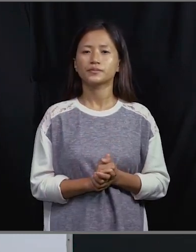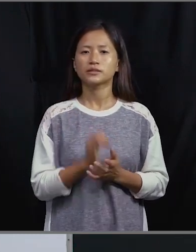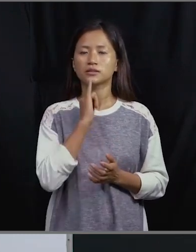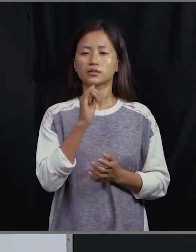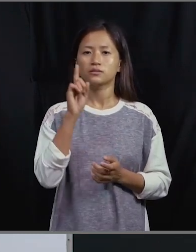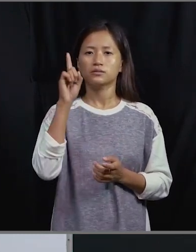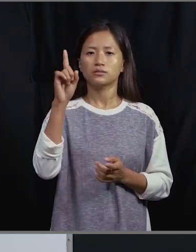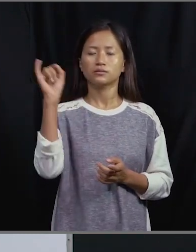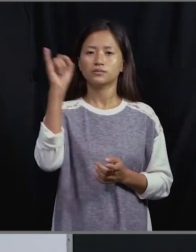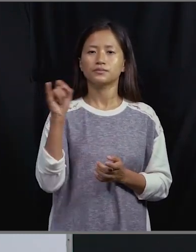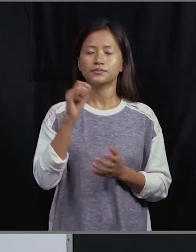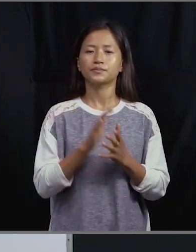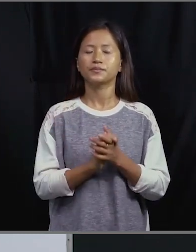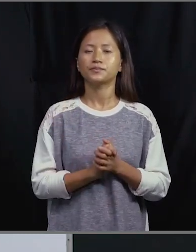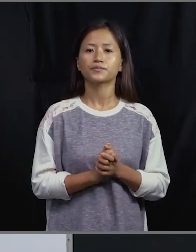16.